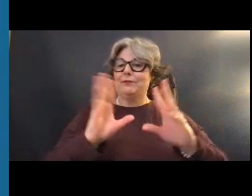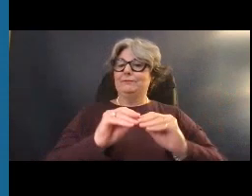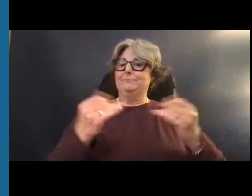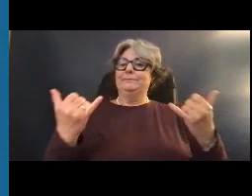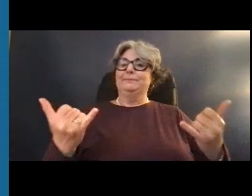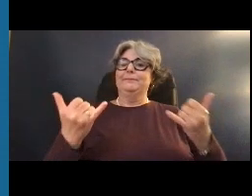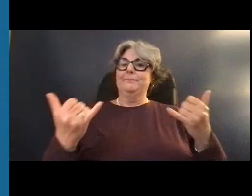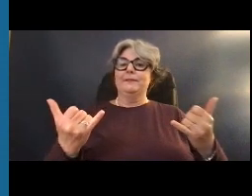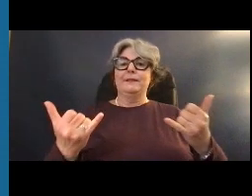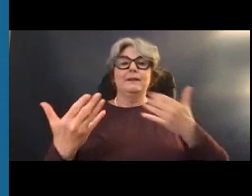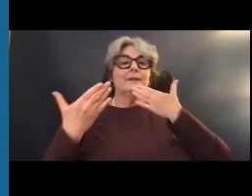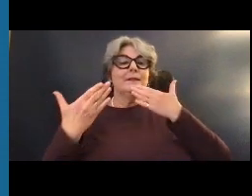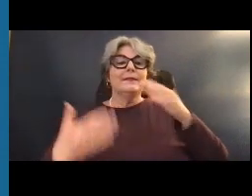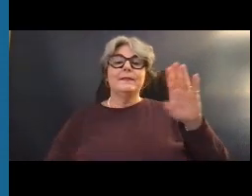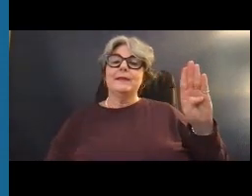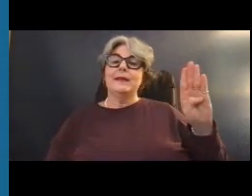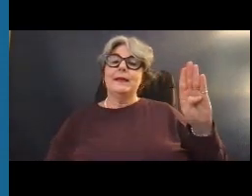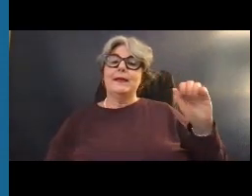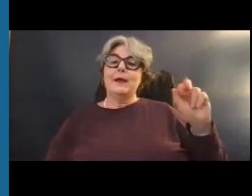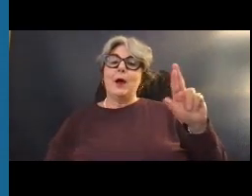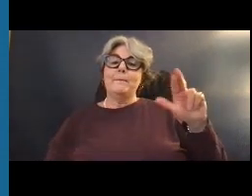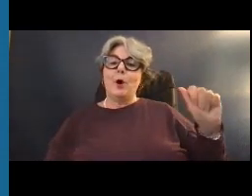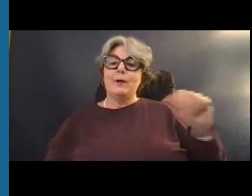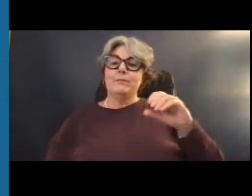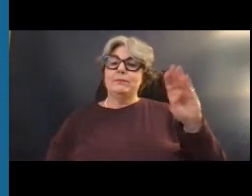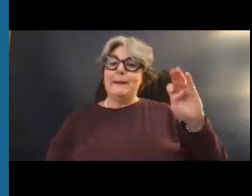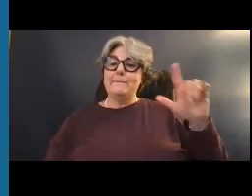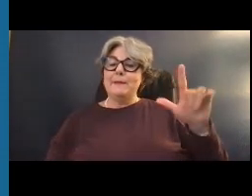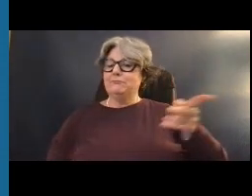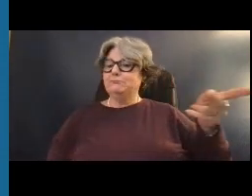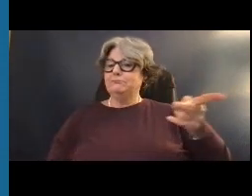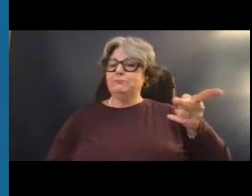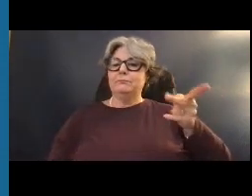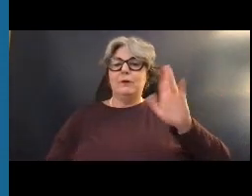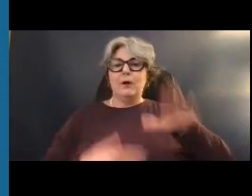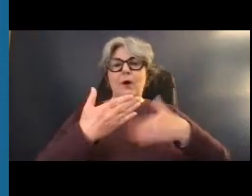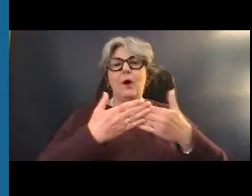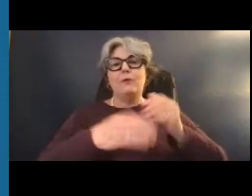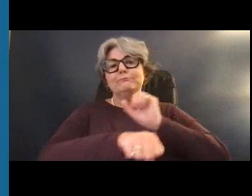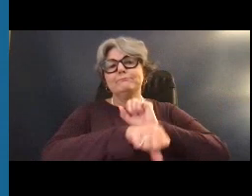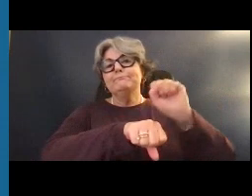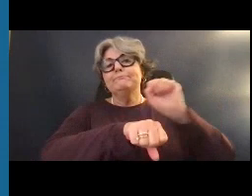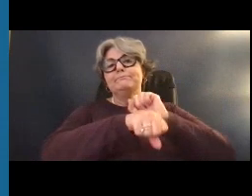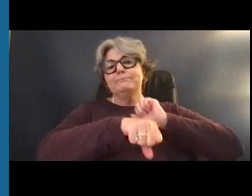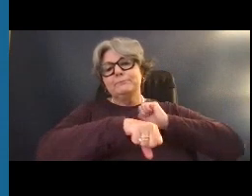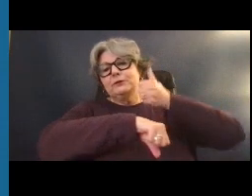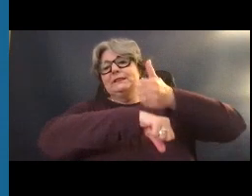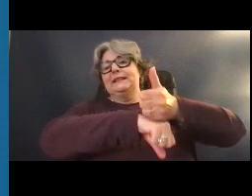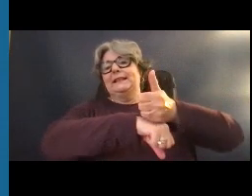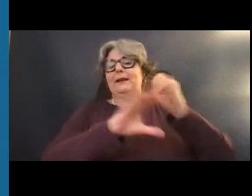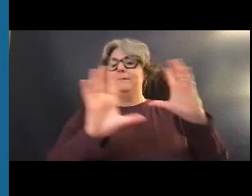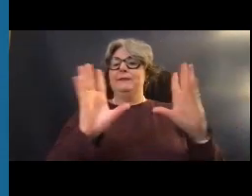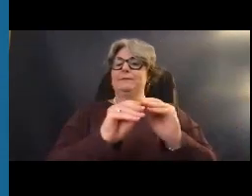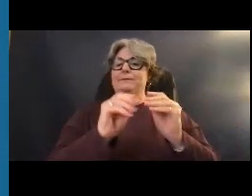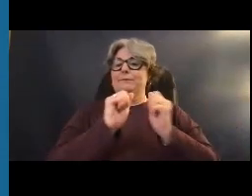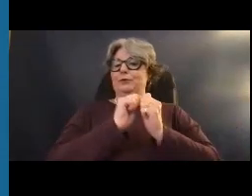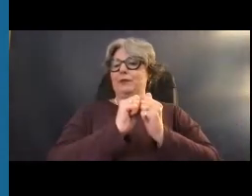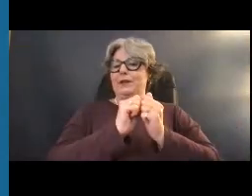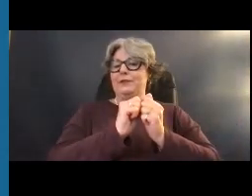I want to especially thank Barbara and Bill and their teams and everyone who put in all of the hard work to put this webinar series together